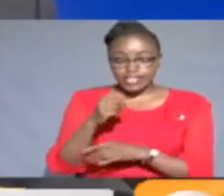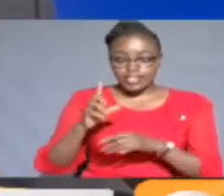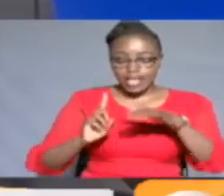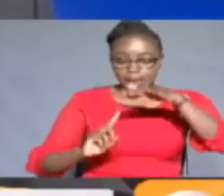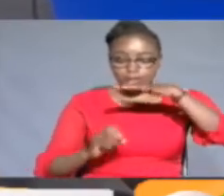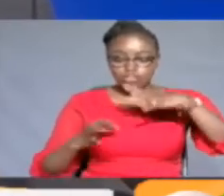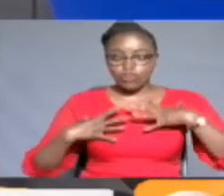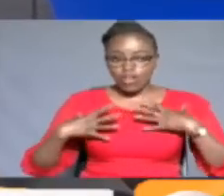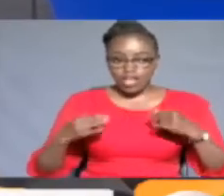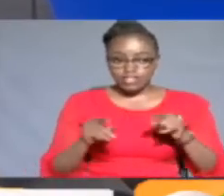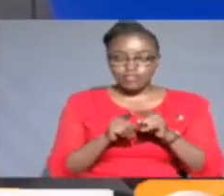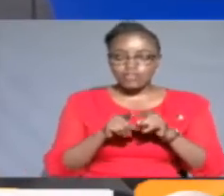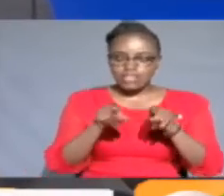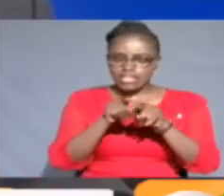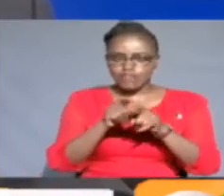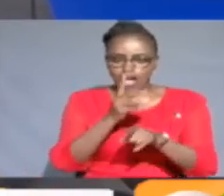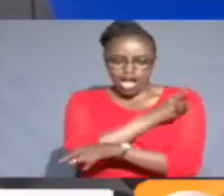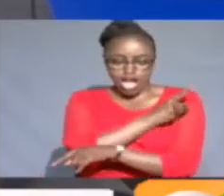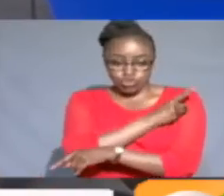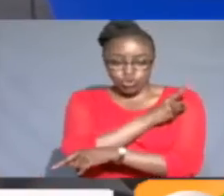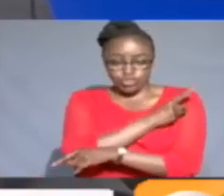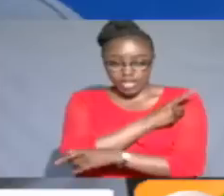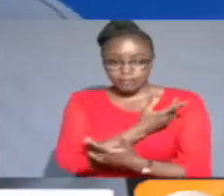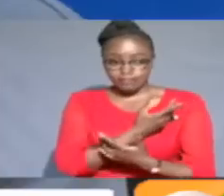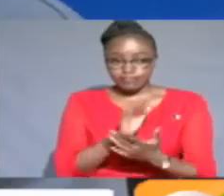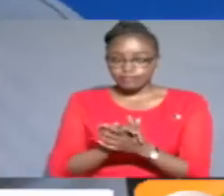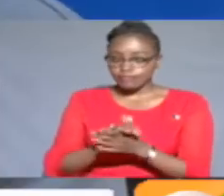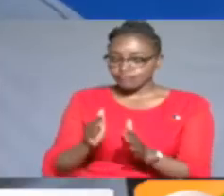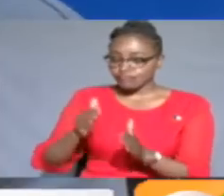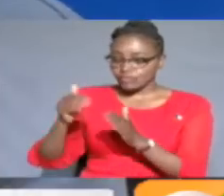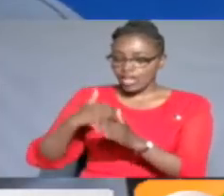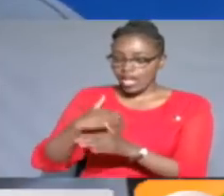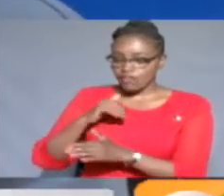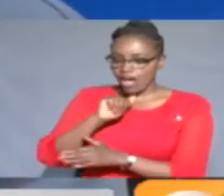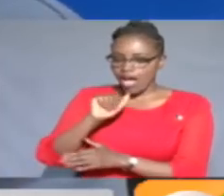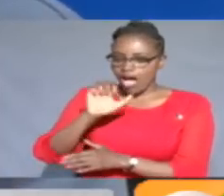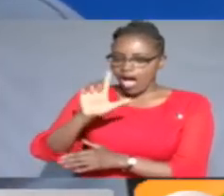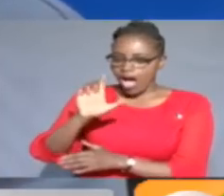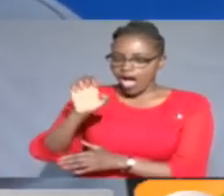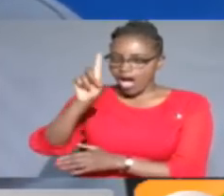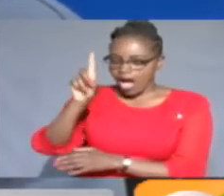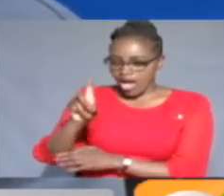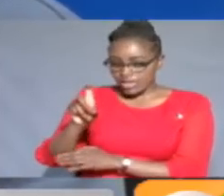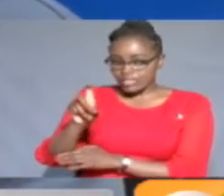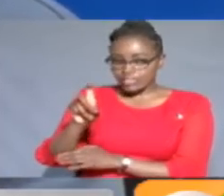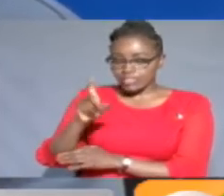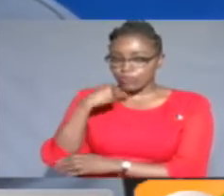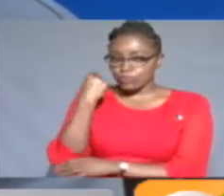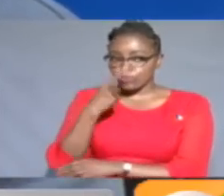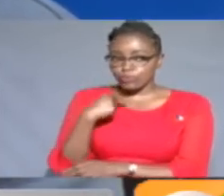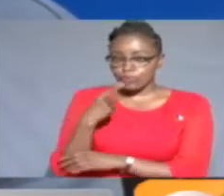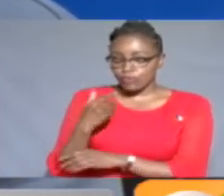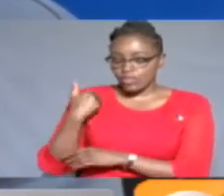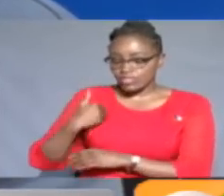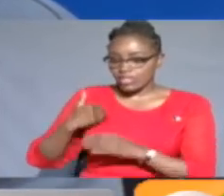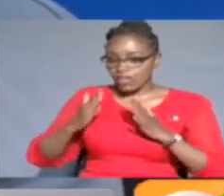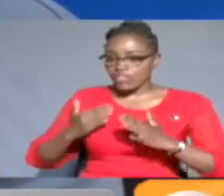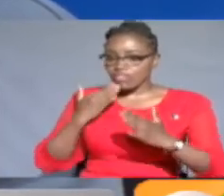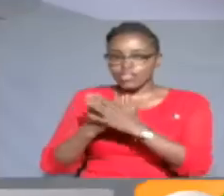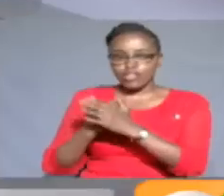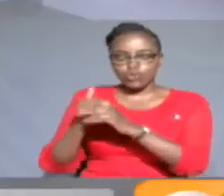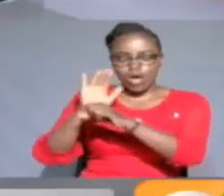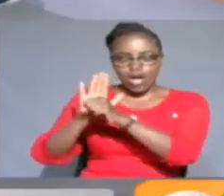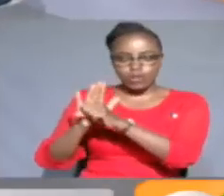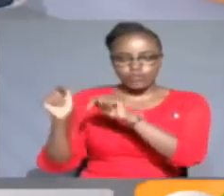of course, is also a doctor by profession. And we have Dr. Alex Muturi, who is a surgeon. We thank you all for making